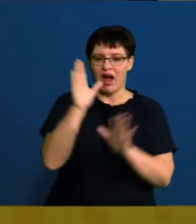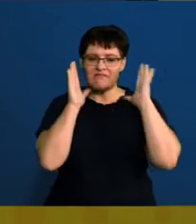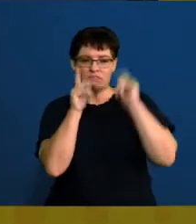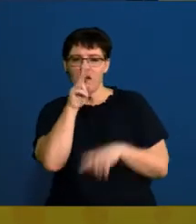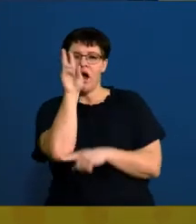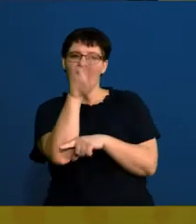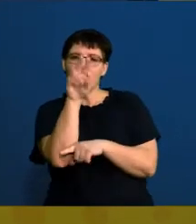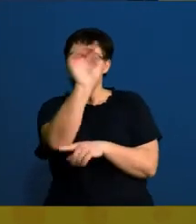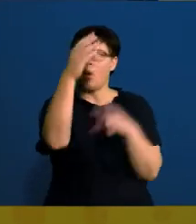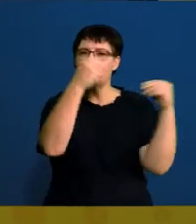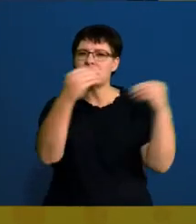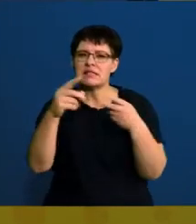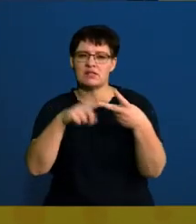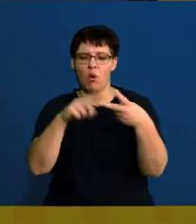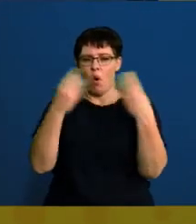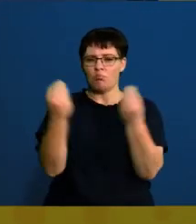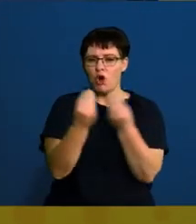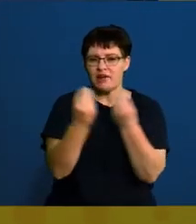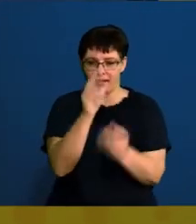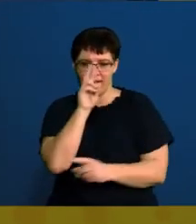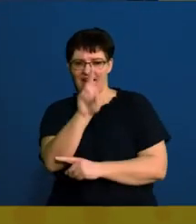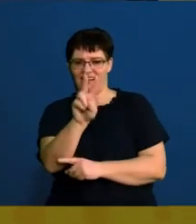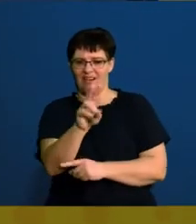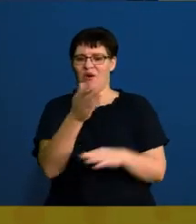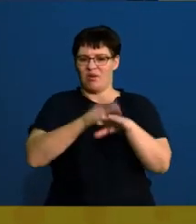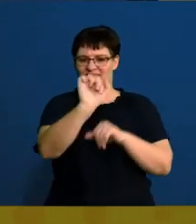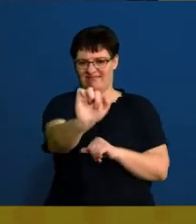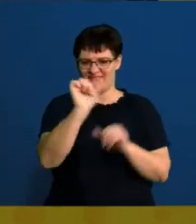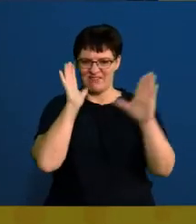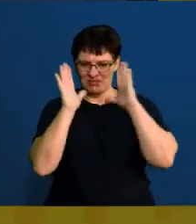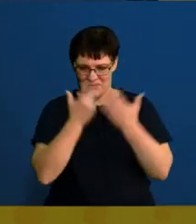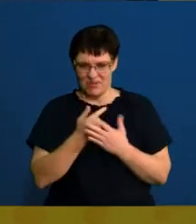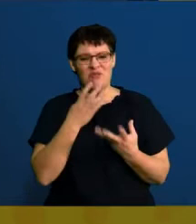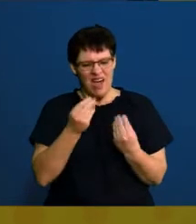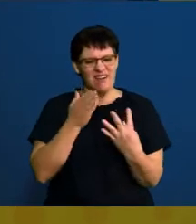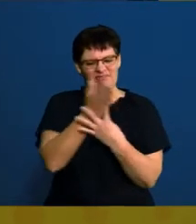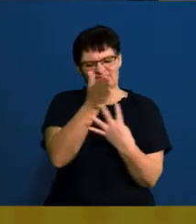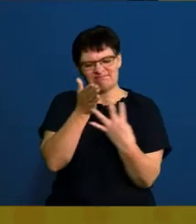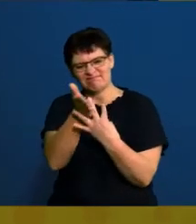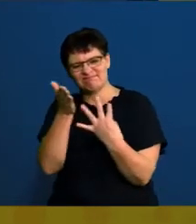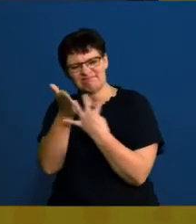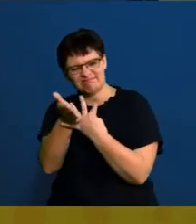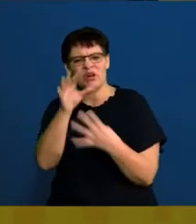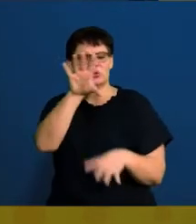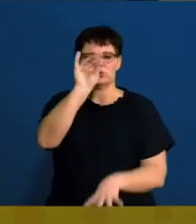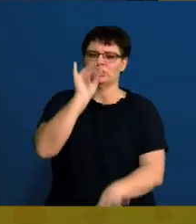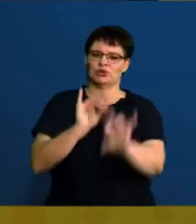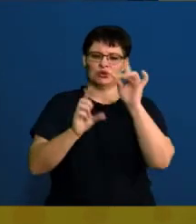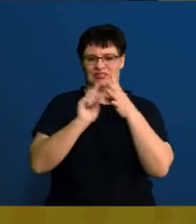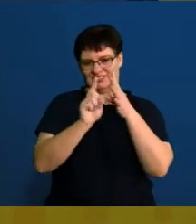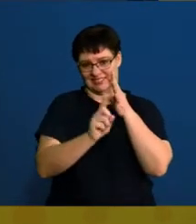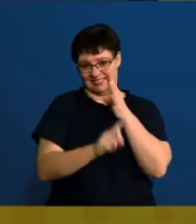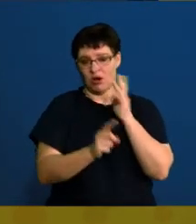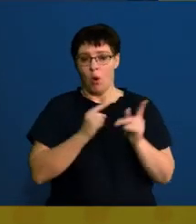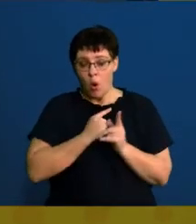the company or the products that they're advertising, and you obviously have access to all the different choices, or they get to promote